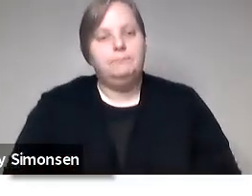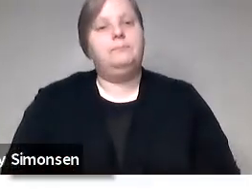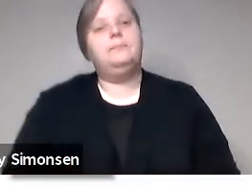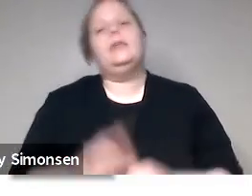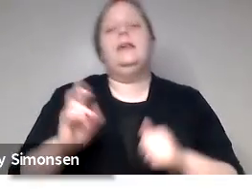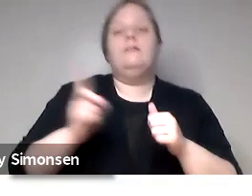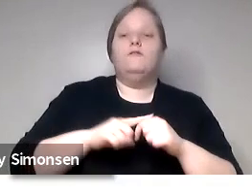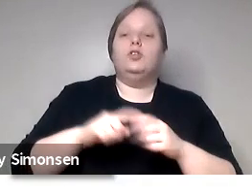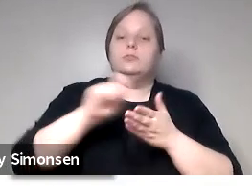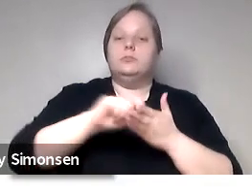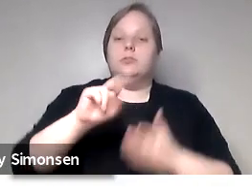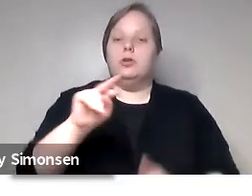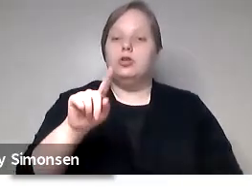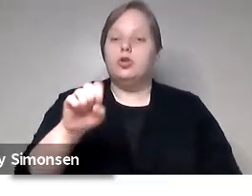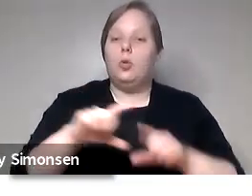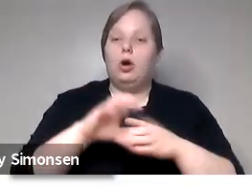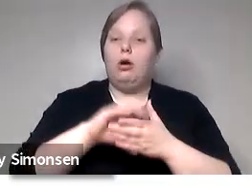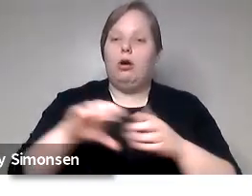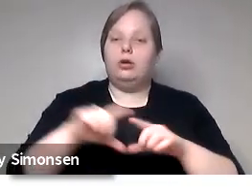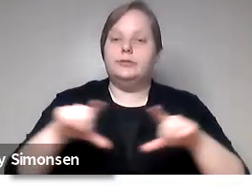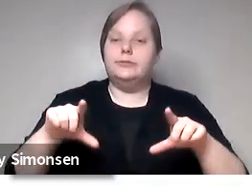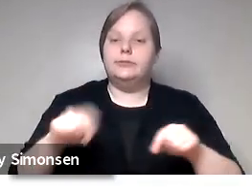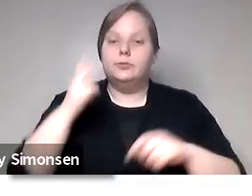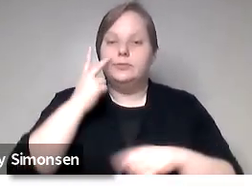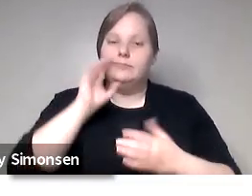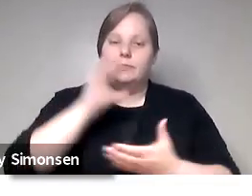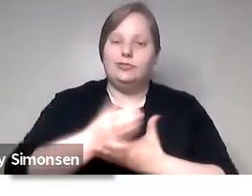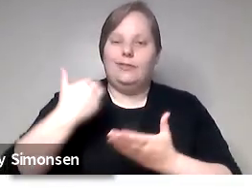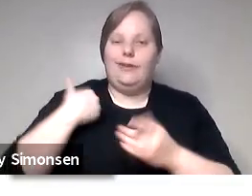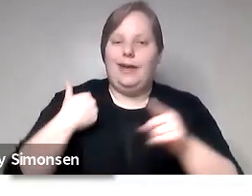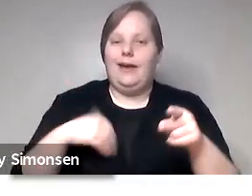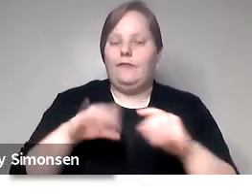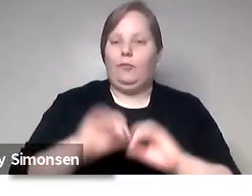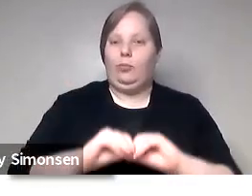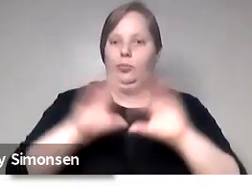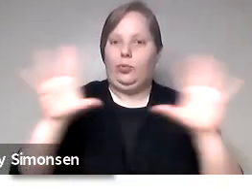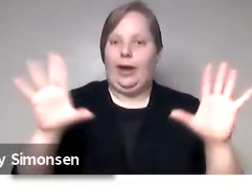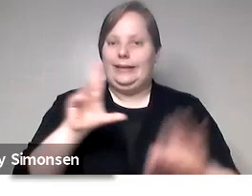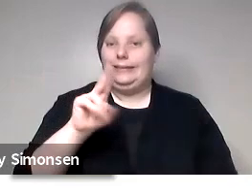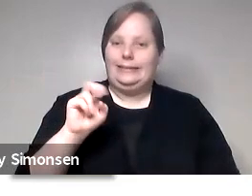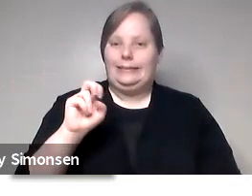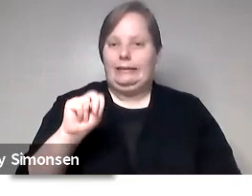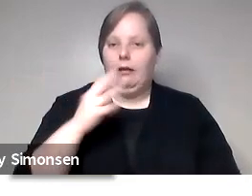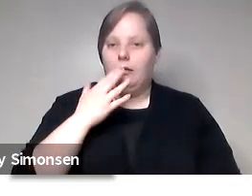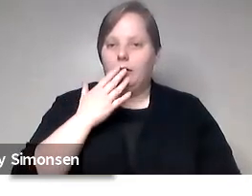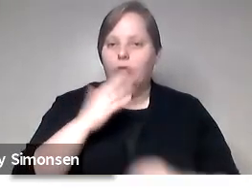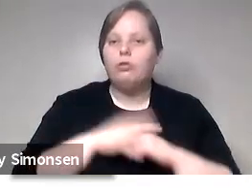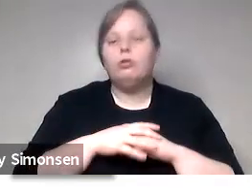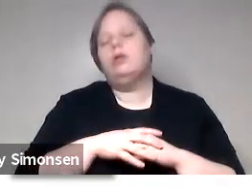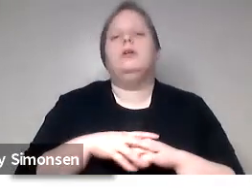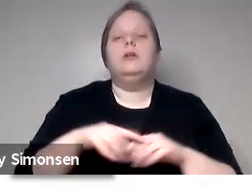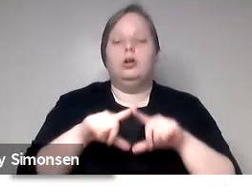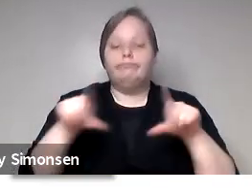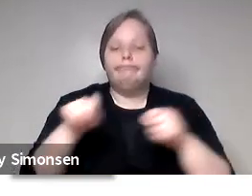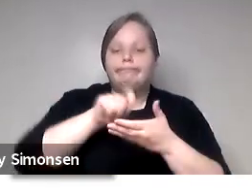First, note cards. You can see I have a picture on the screen of neon colored note cards. You can